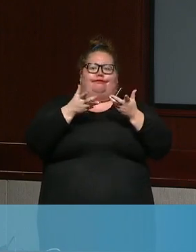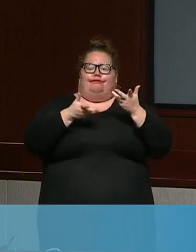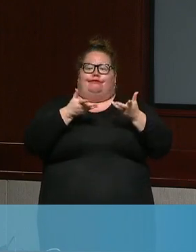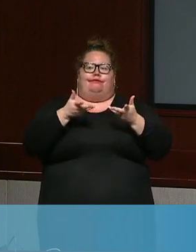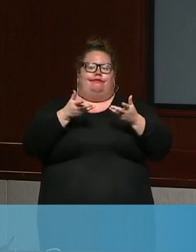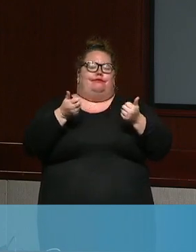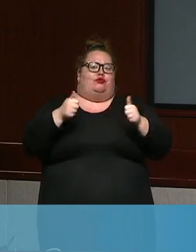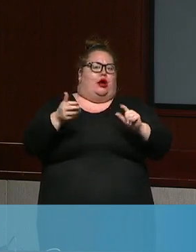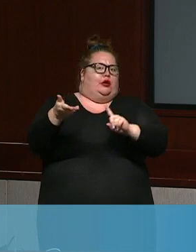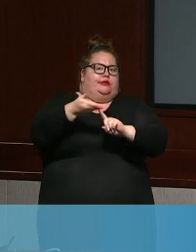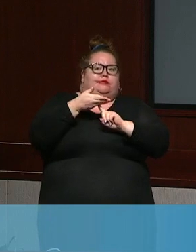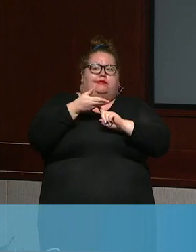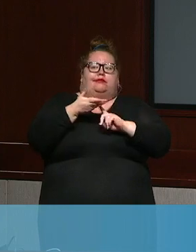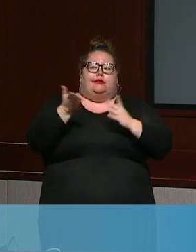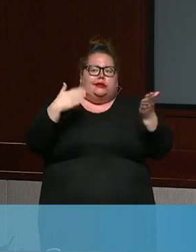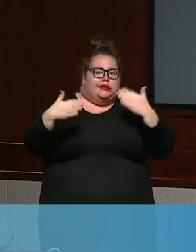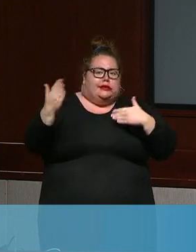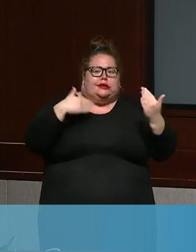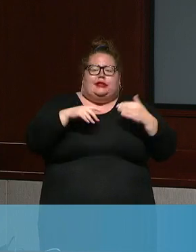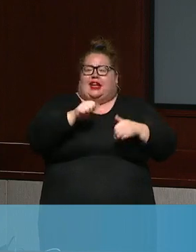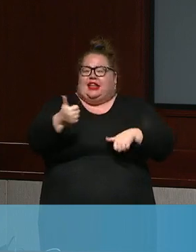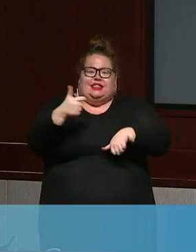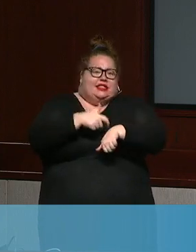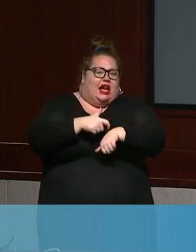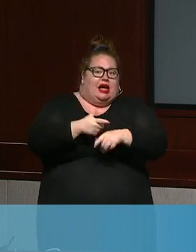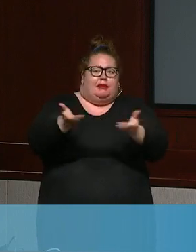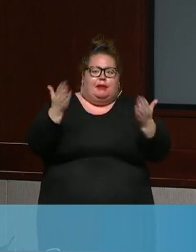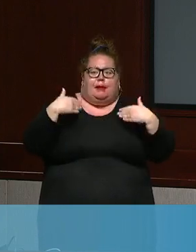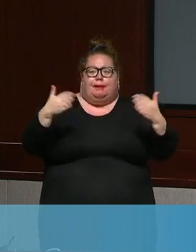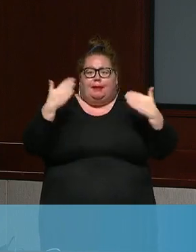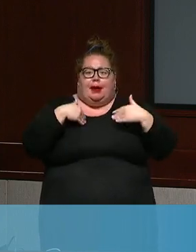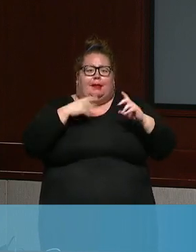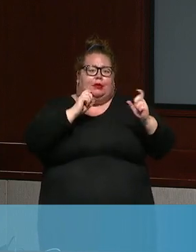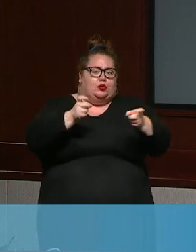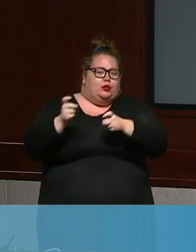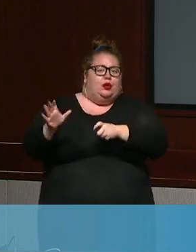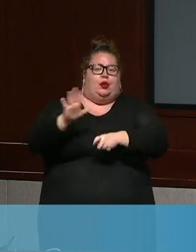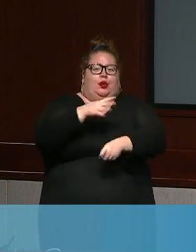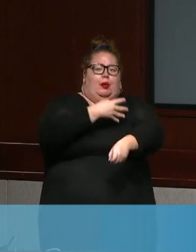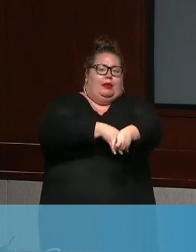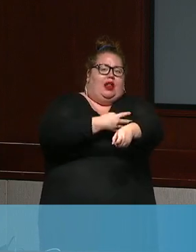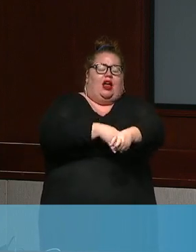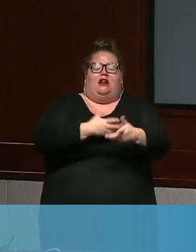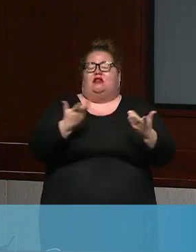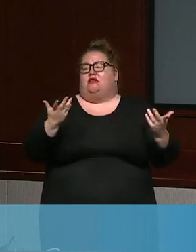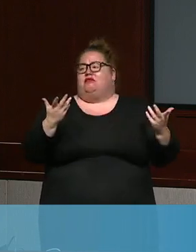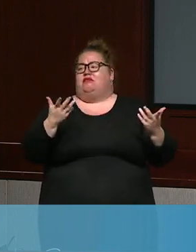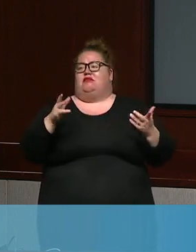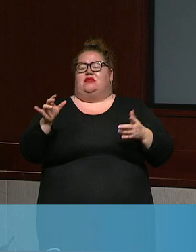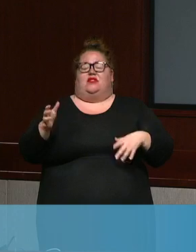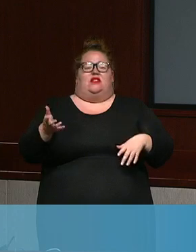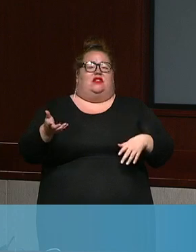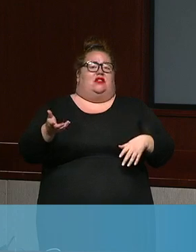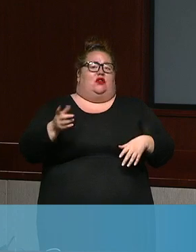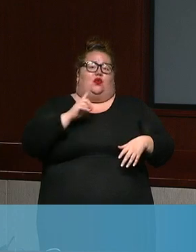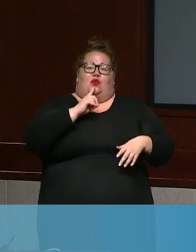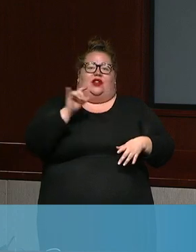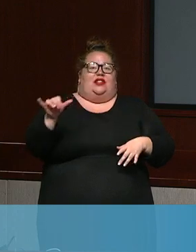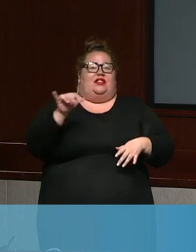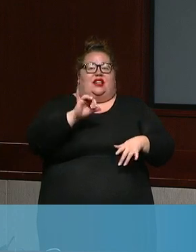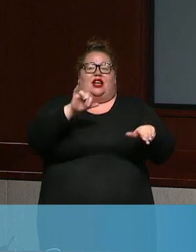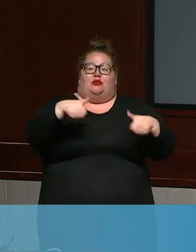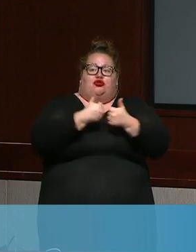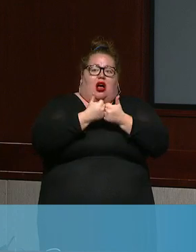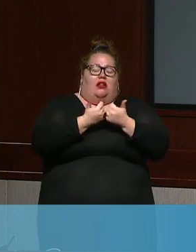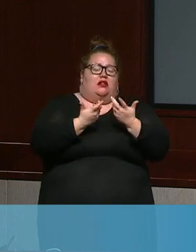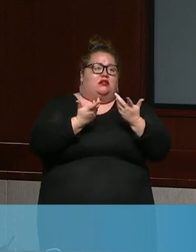give blood during any time. It's certainly the same challenge that we have. I would say it's probably even more difficult with